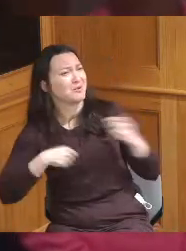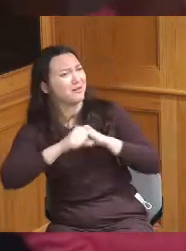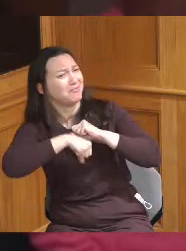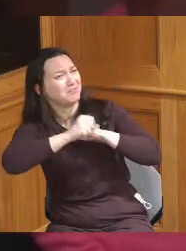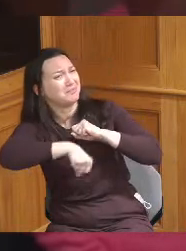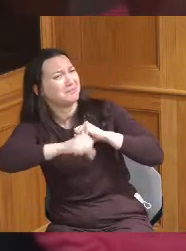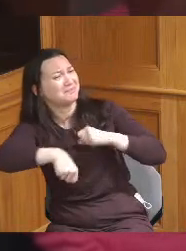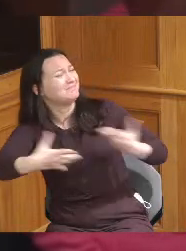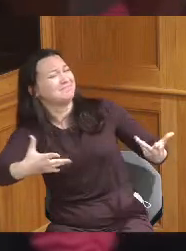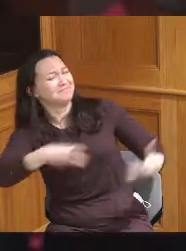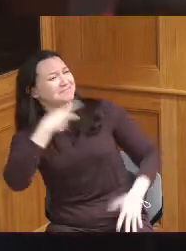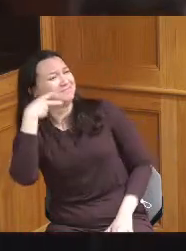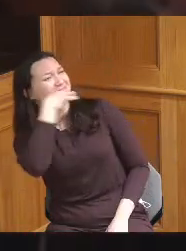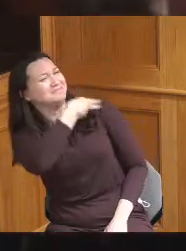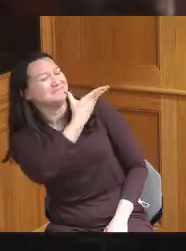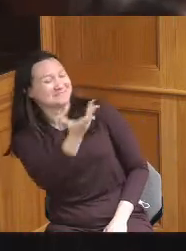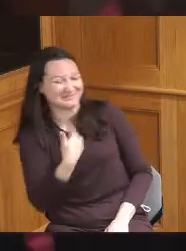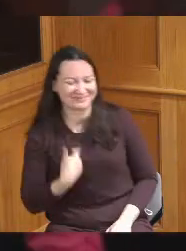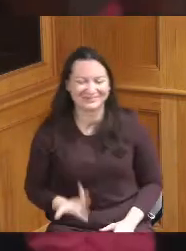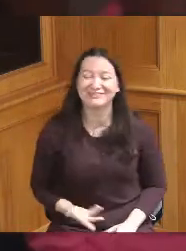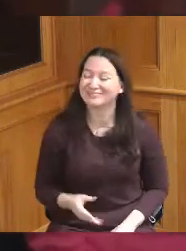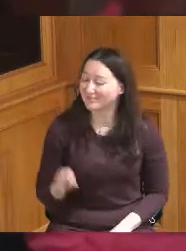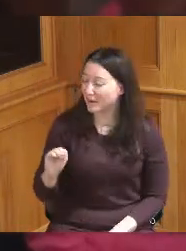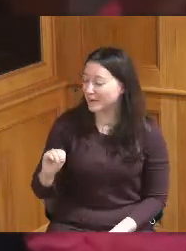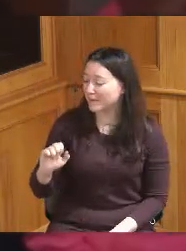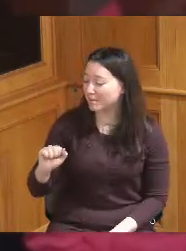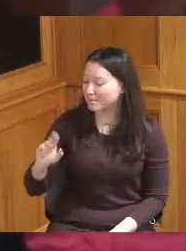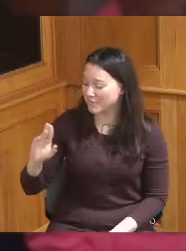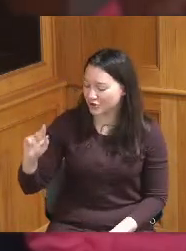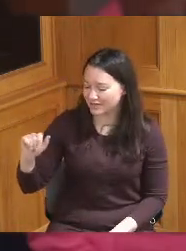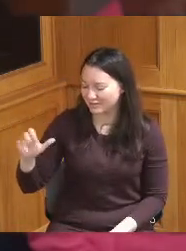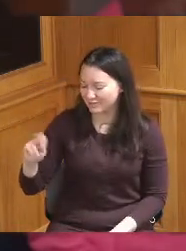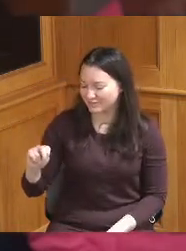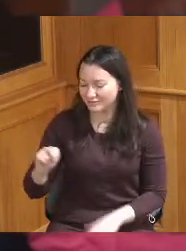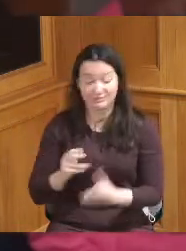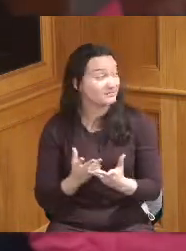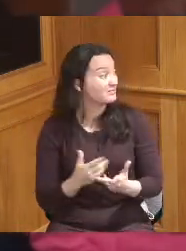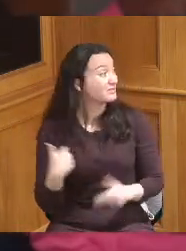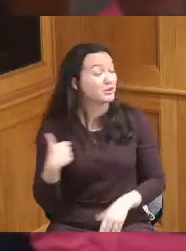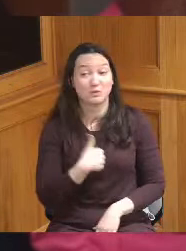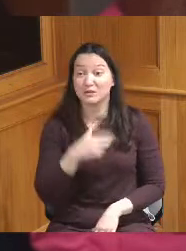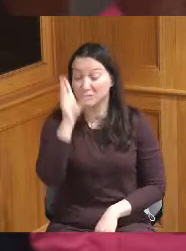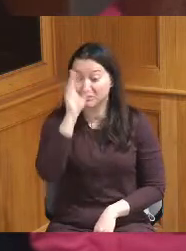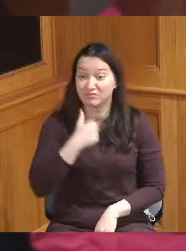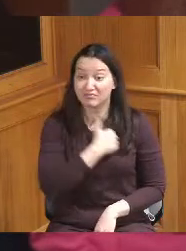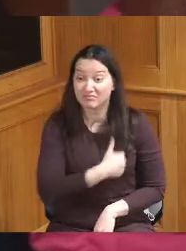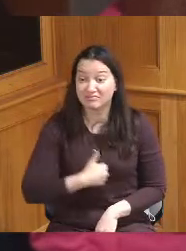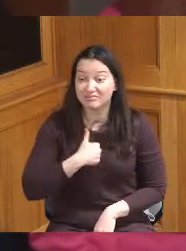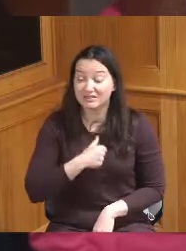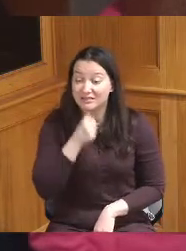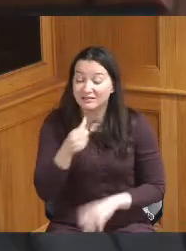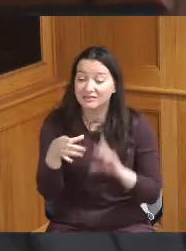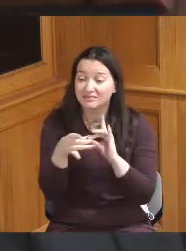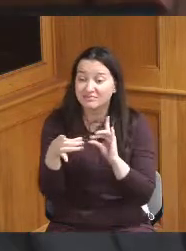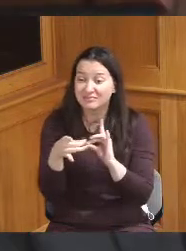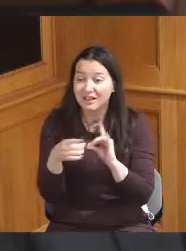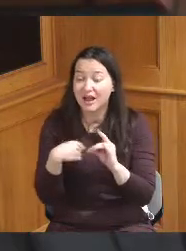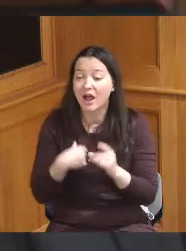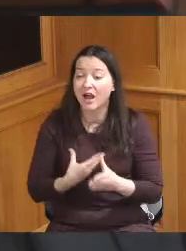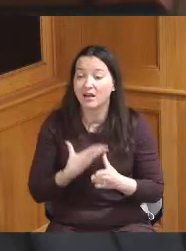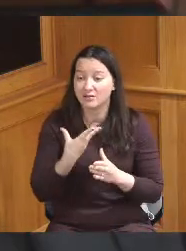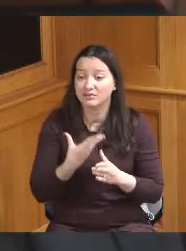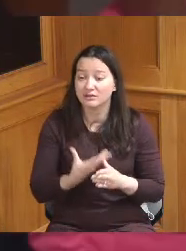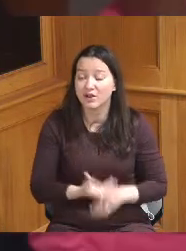say? Well, you're going to say more, but congrats. We will be remiss if I didn't mention the fact that I also lost four